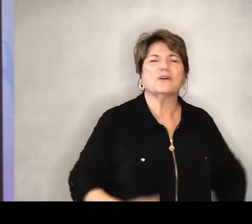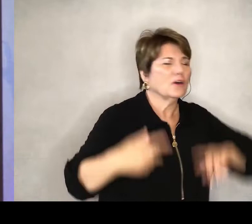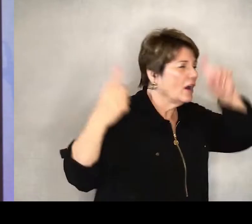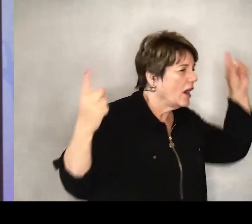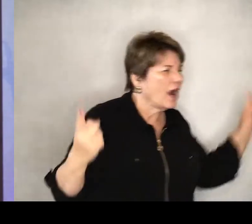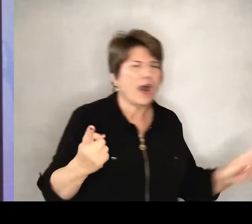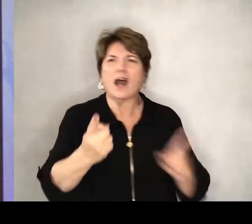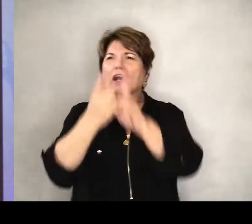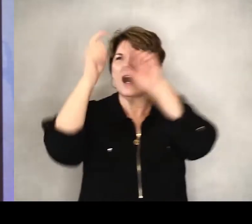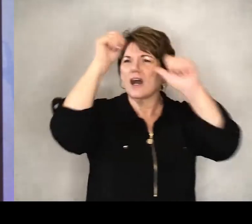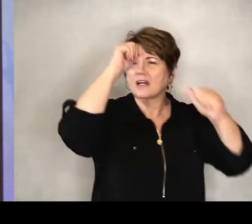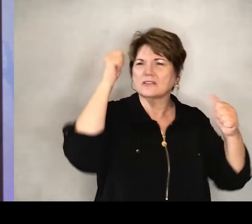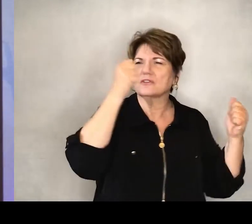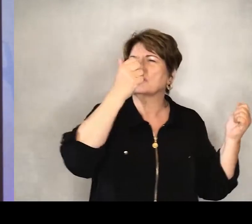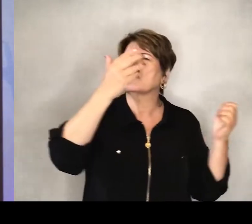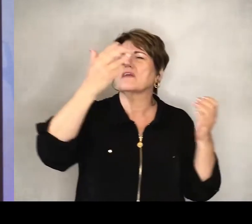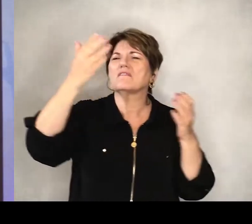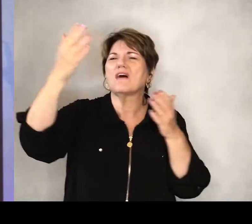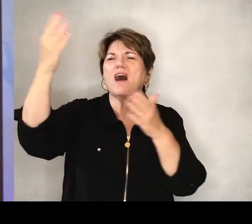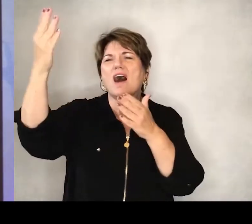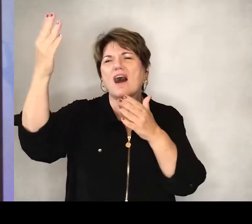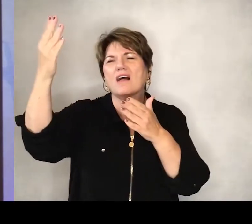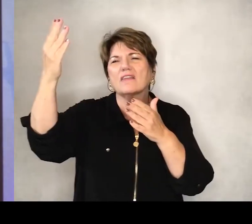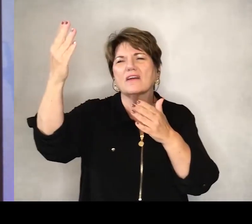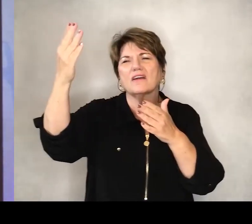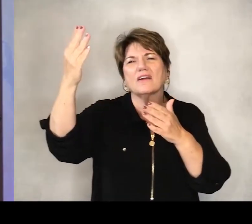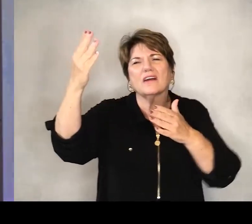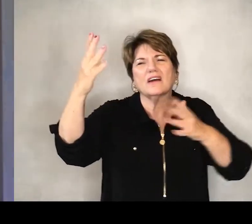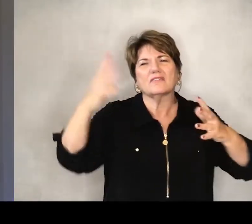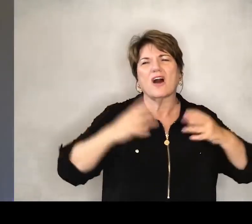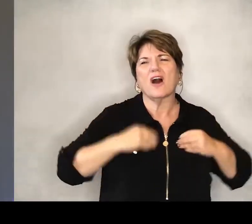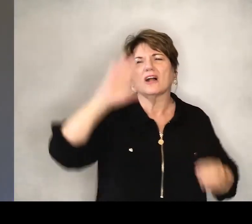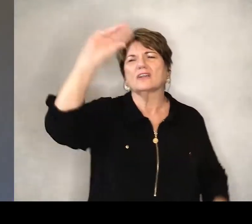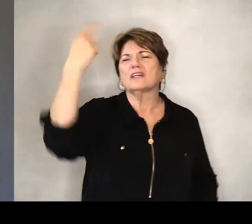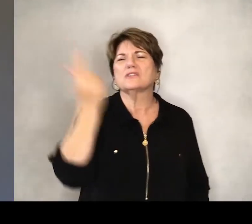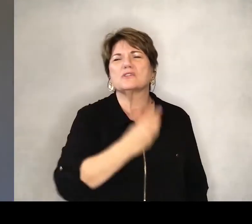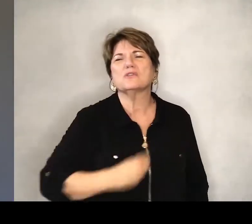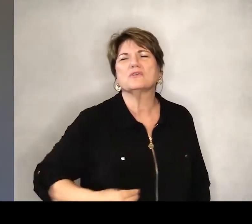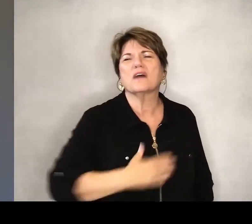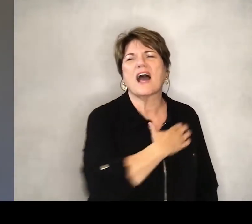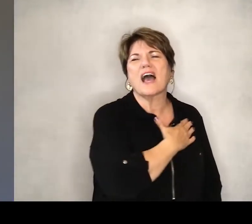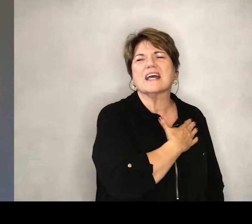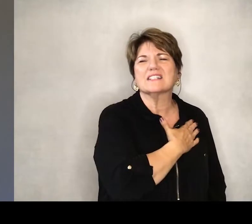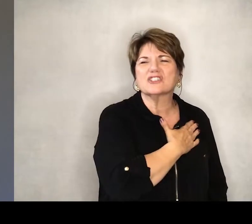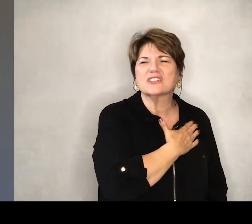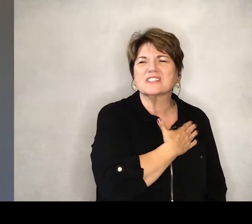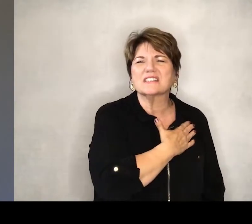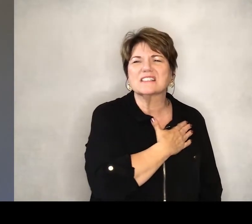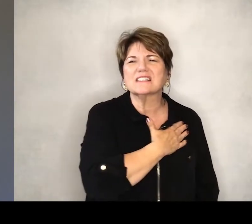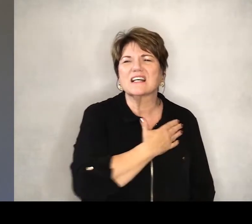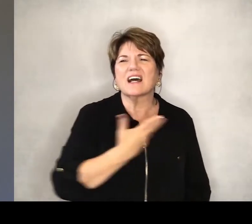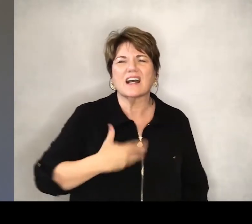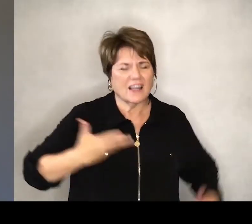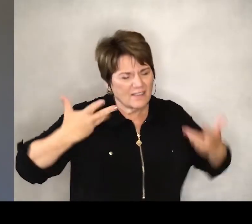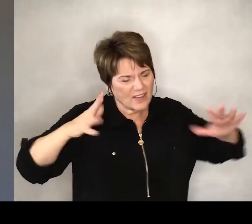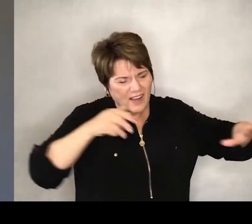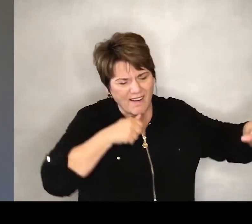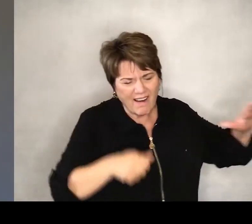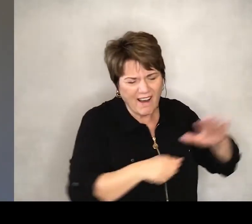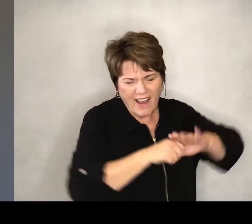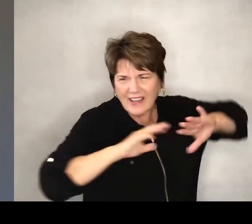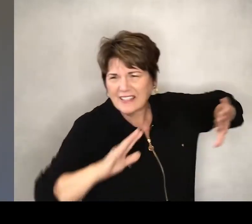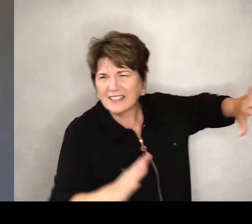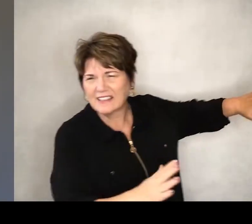need you. I run to Father, I fall into grace. I'm done with